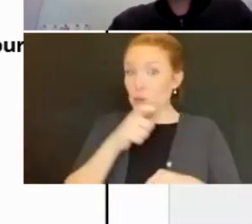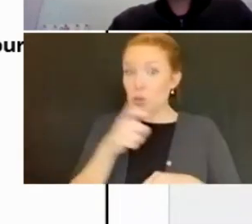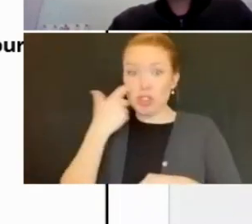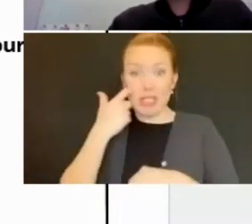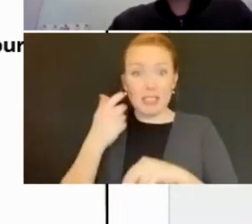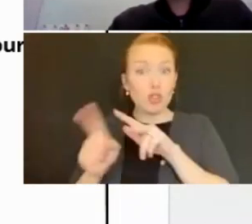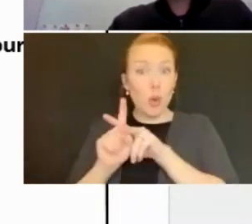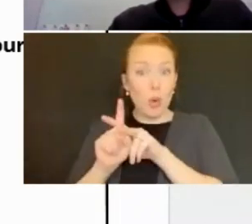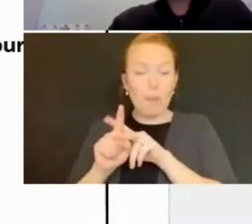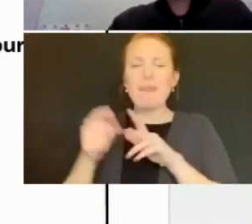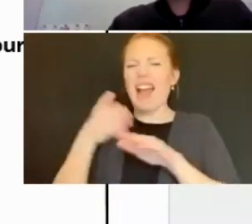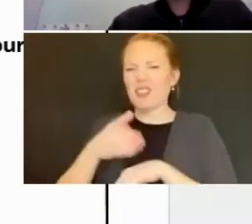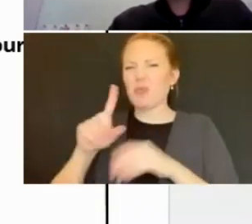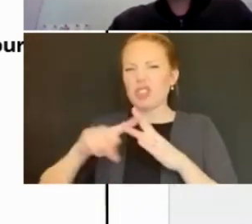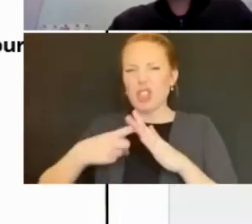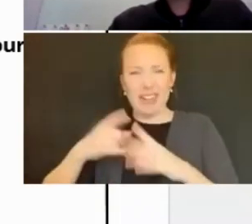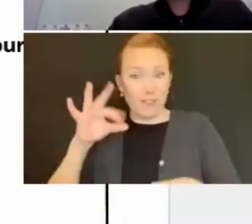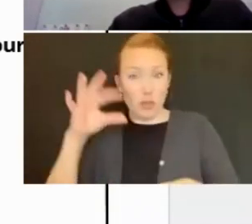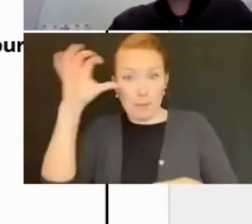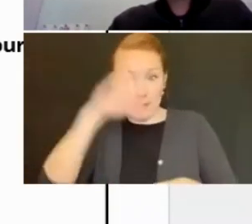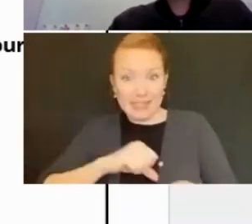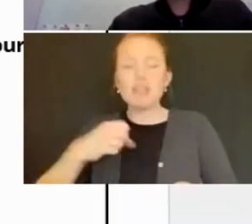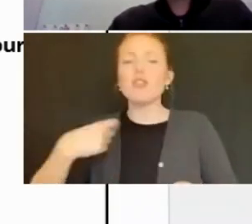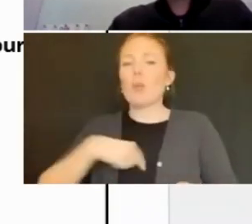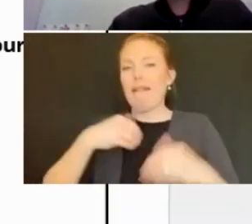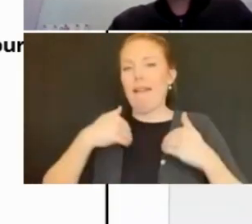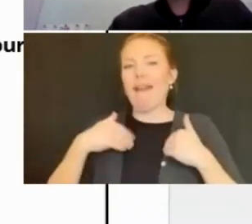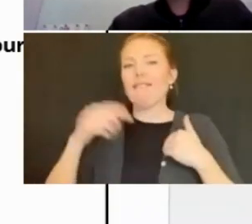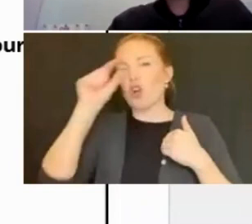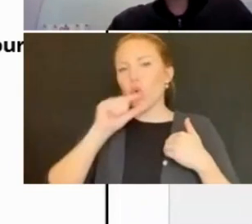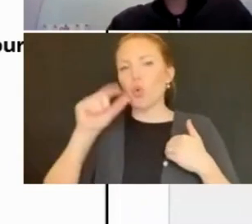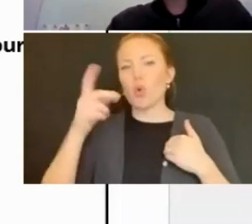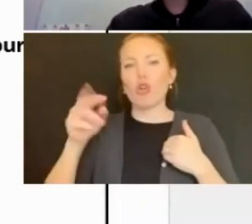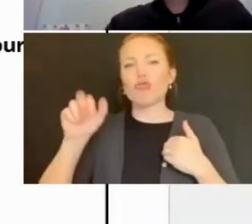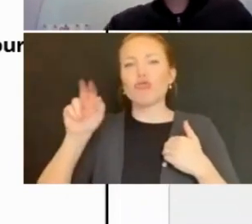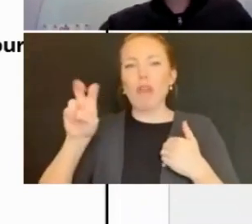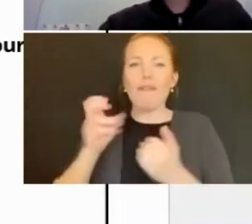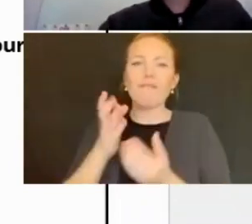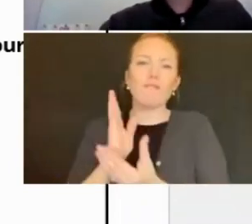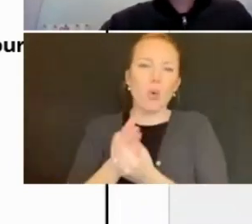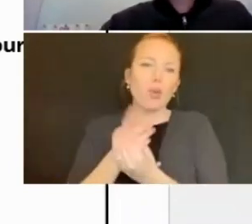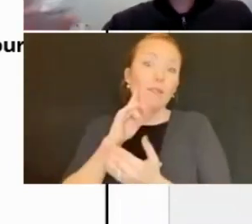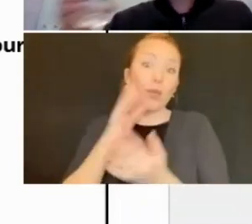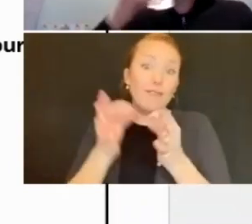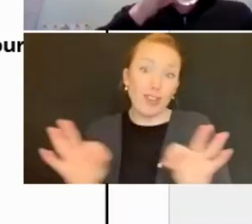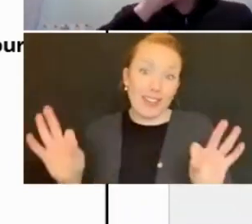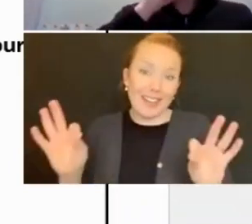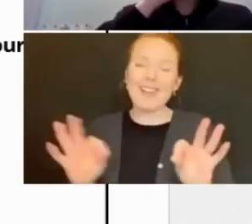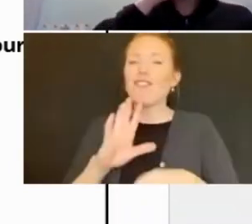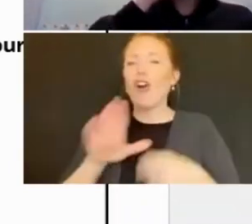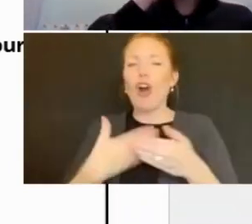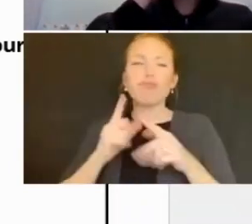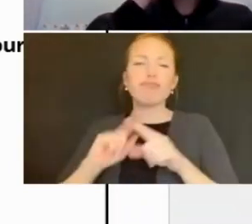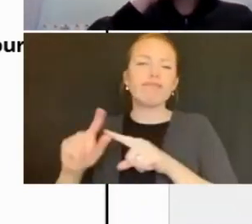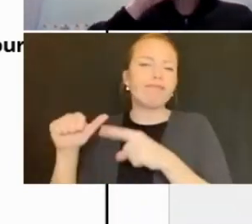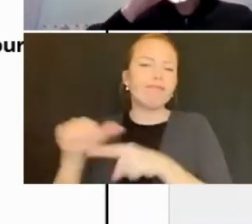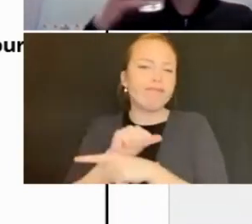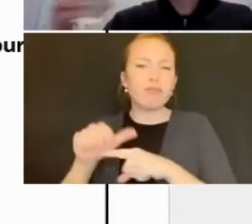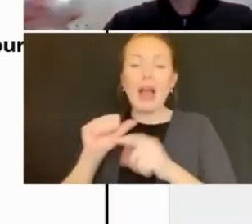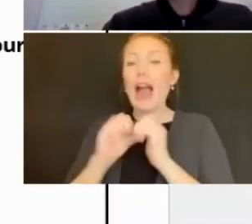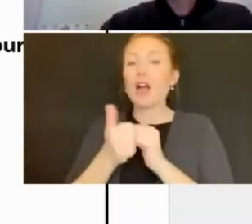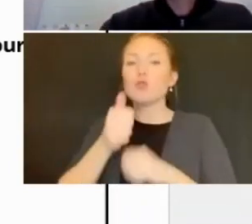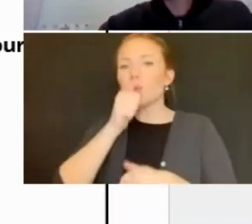we started, if you missed it, we put together a Google Drive folder for free of exercises for handling